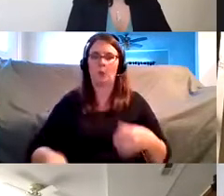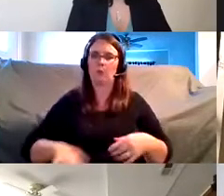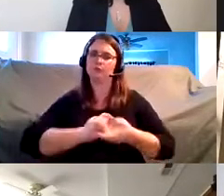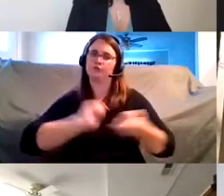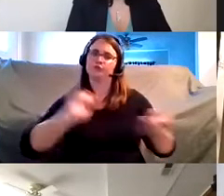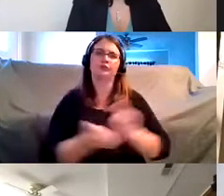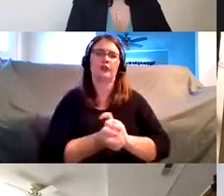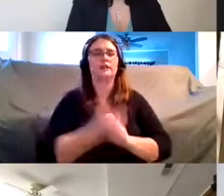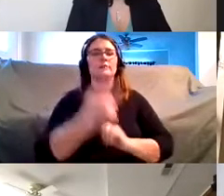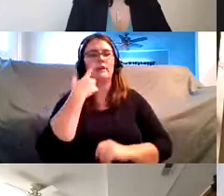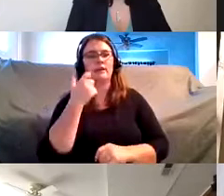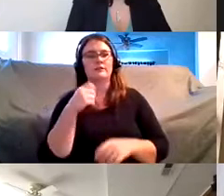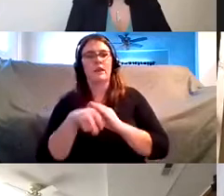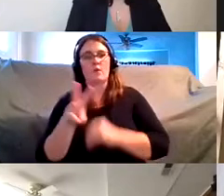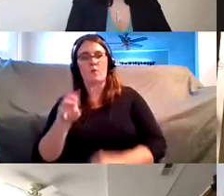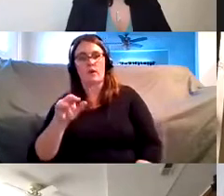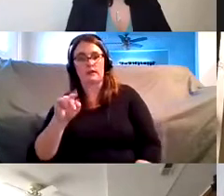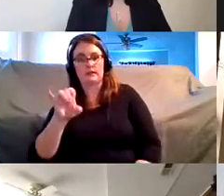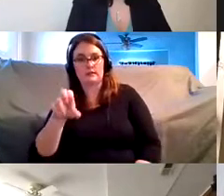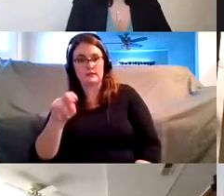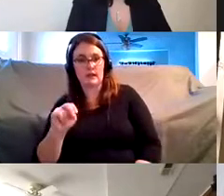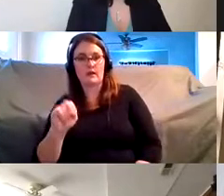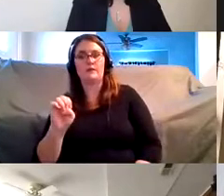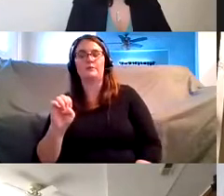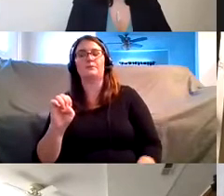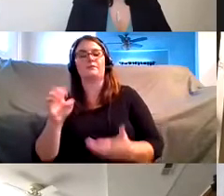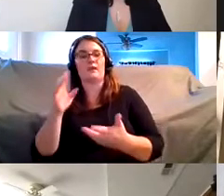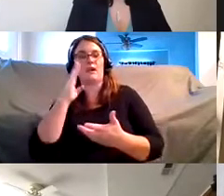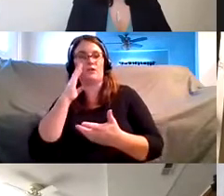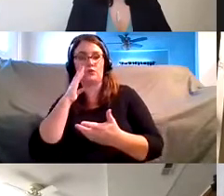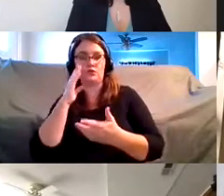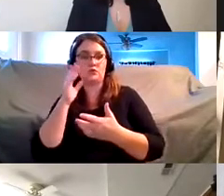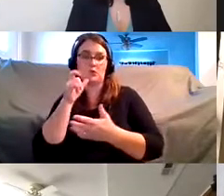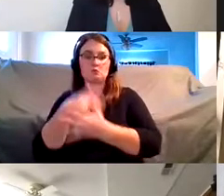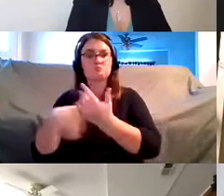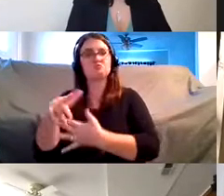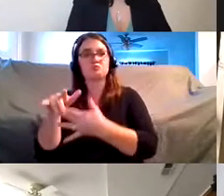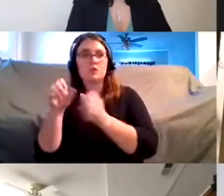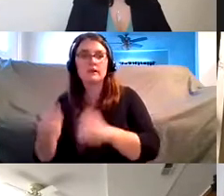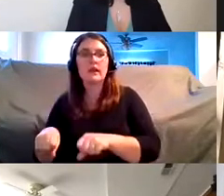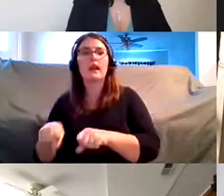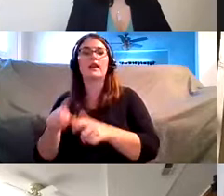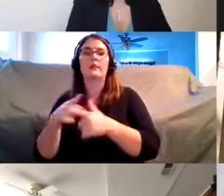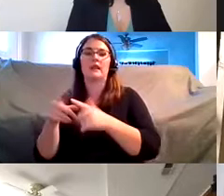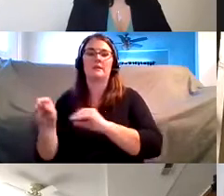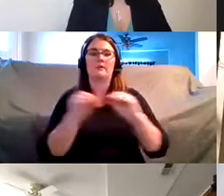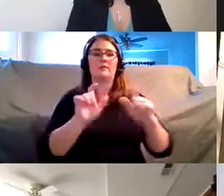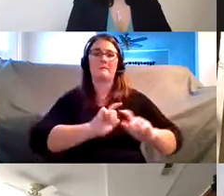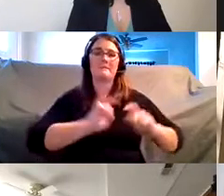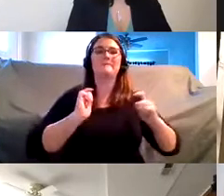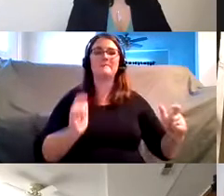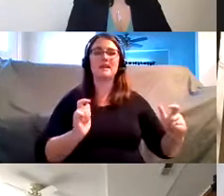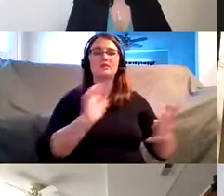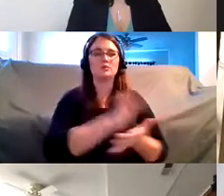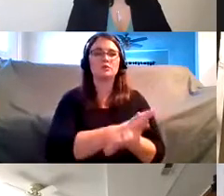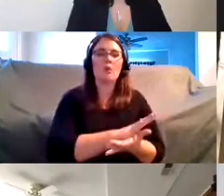with, all that good stuff, going to a 6A school, which I didn't know that you had to try out. Kids, I love to